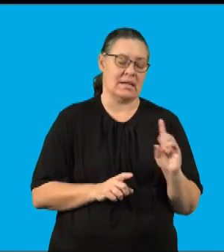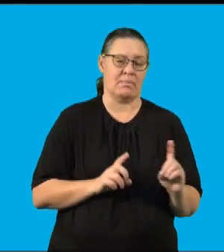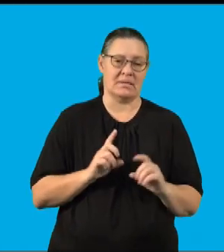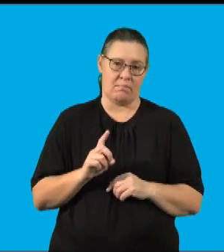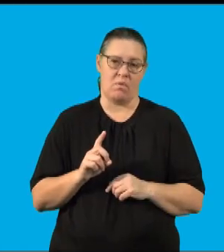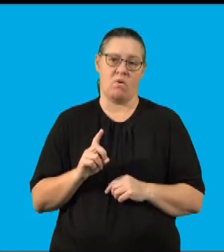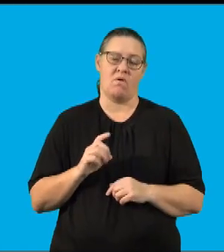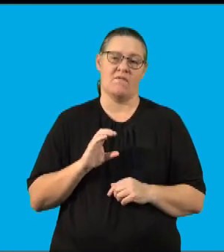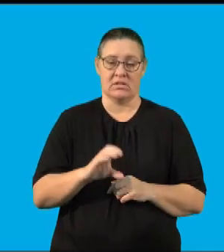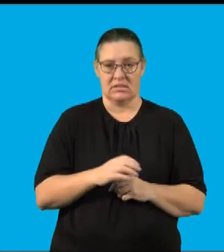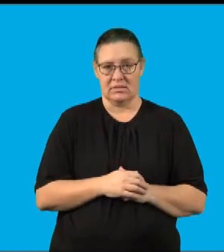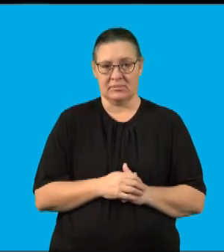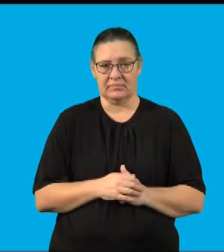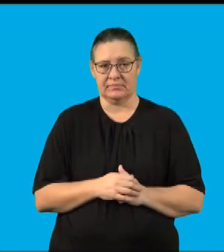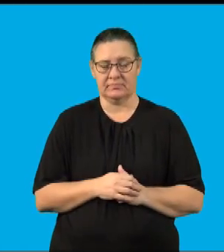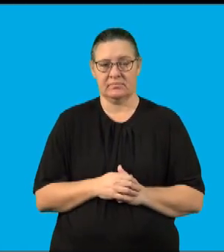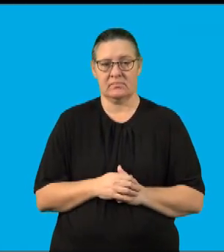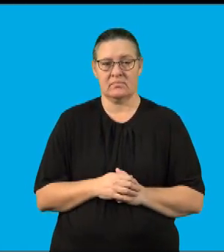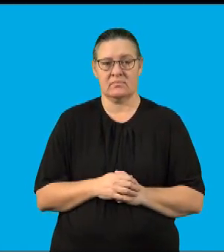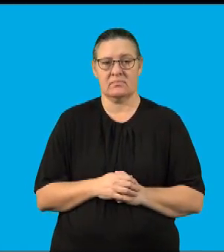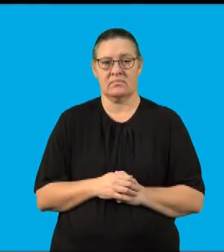the dipole-dipole forces.